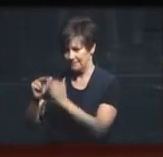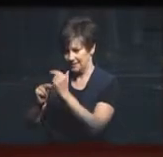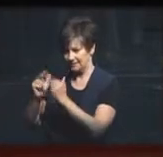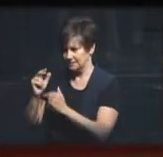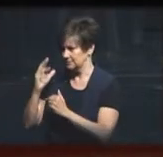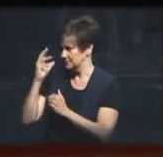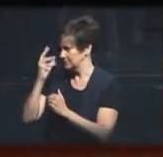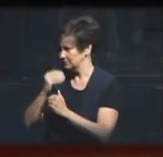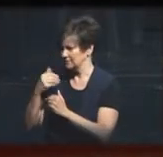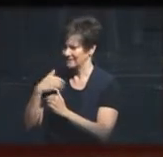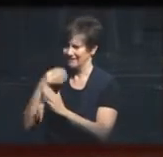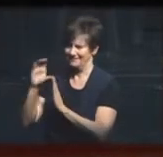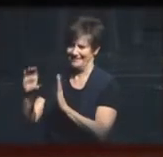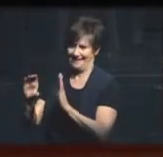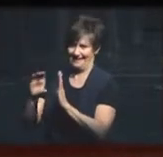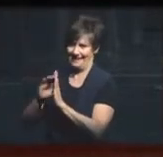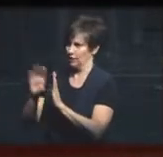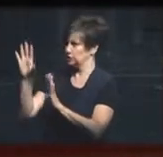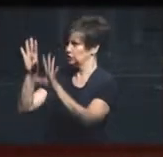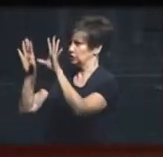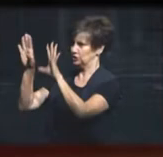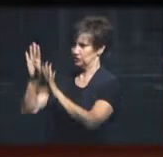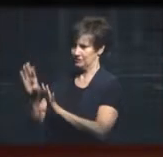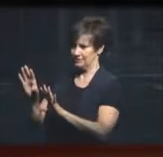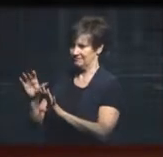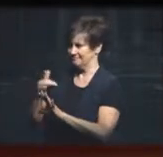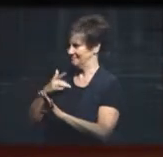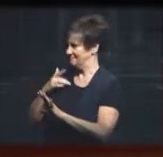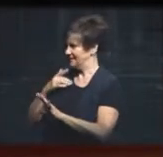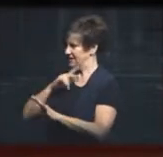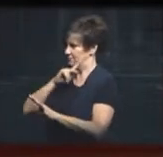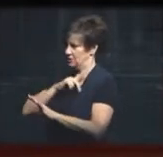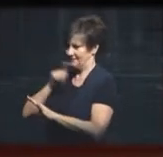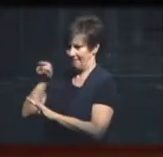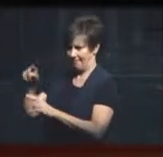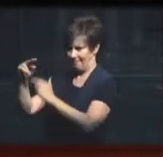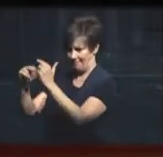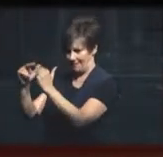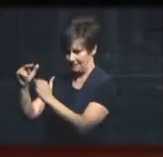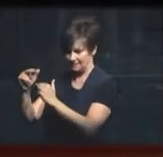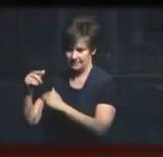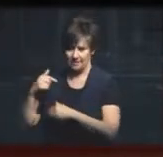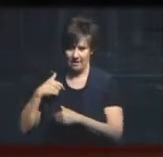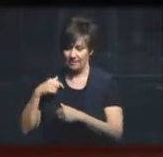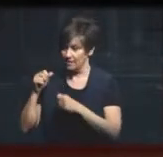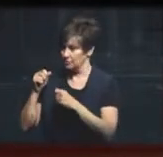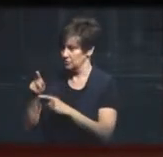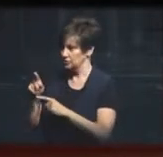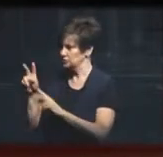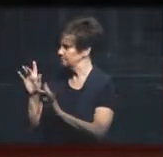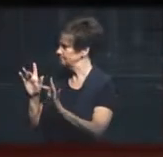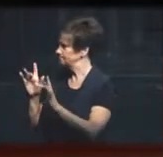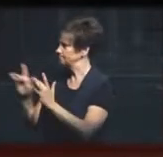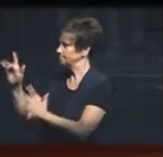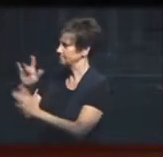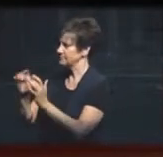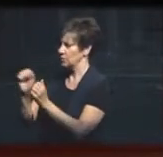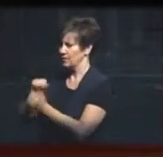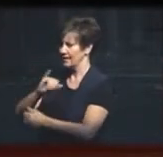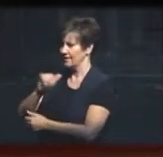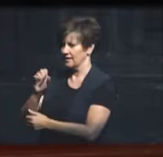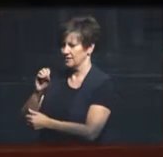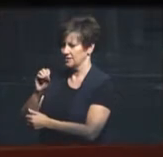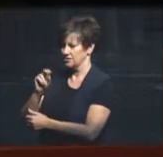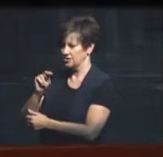great character. It has real feel and personality to it. I had a chance to tour it with Jonathan Spears, who's